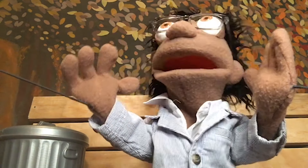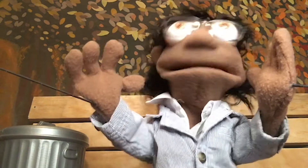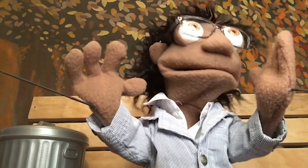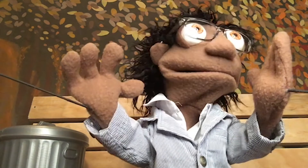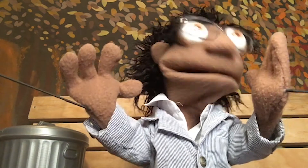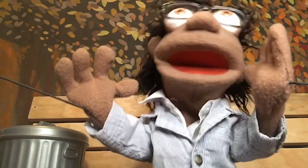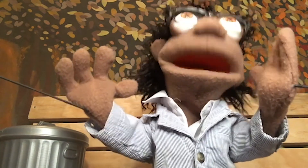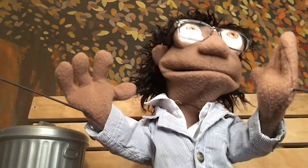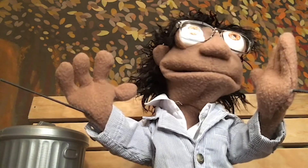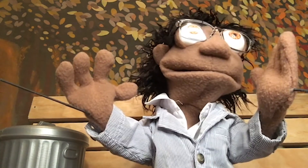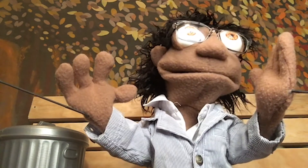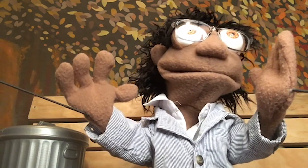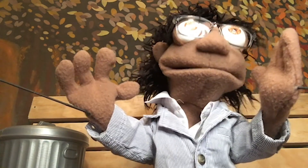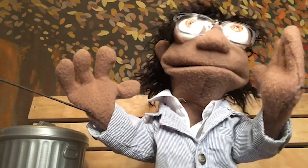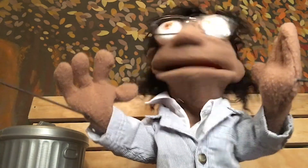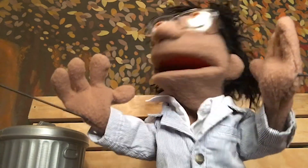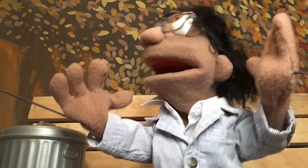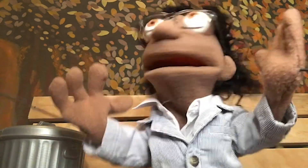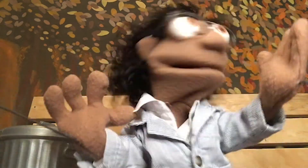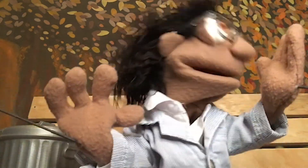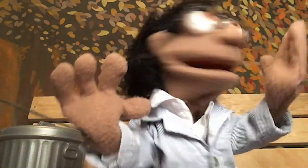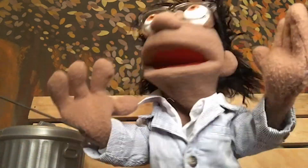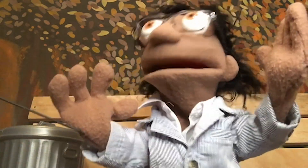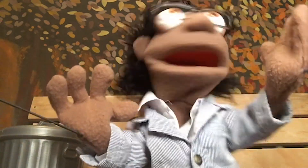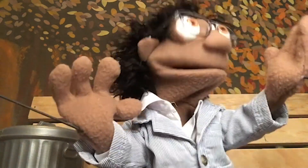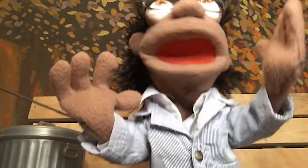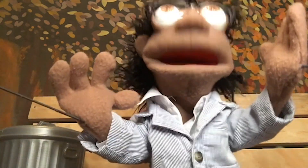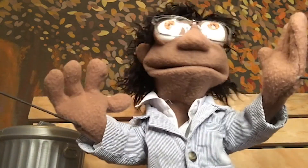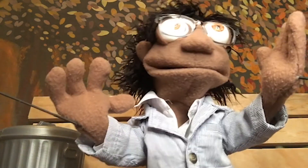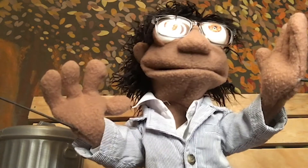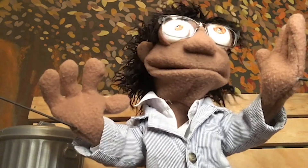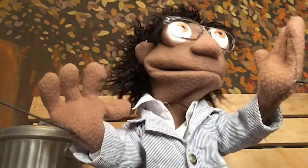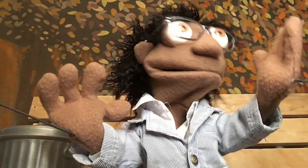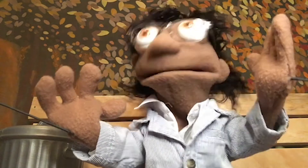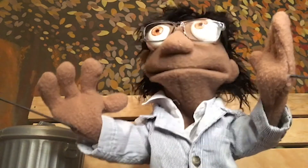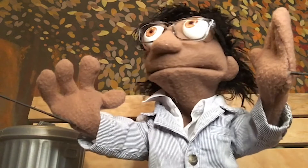Wait, what? No! Help him! It wasn't me! Wait! Stop!